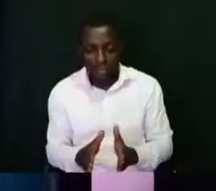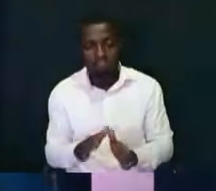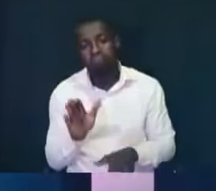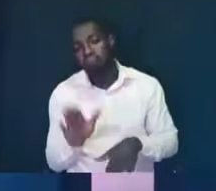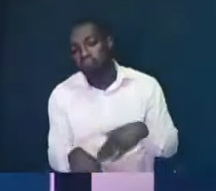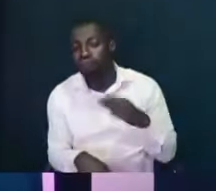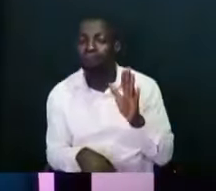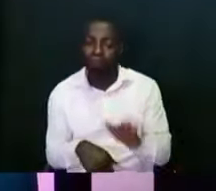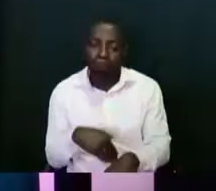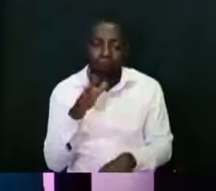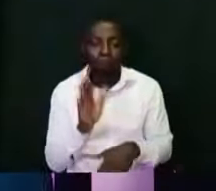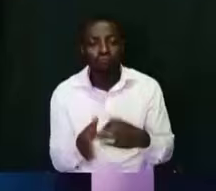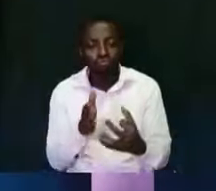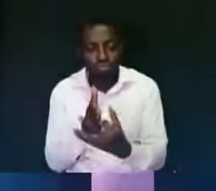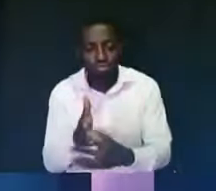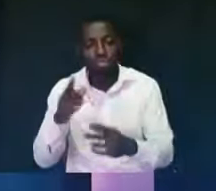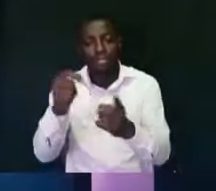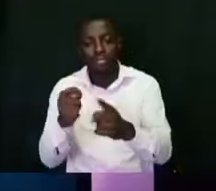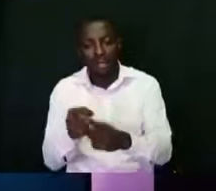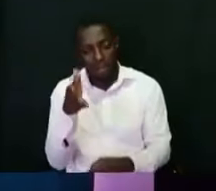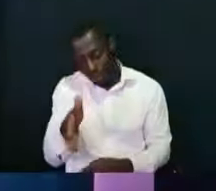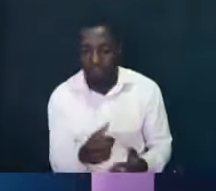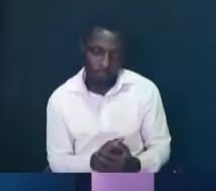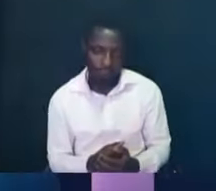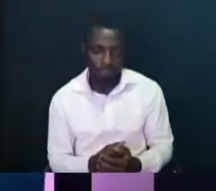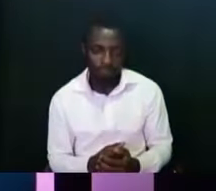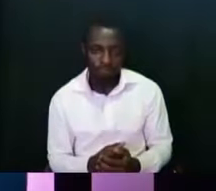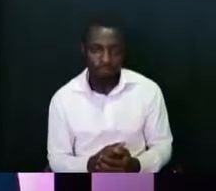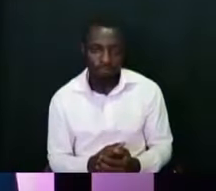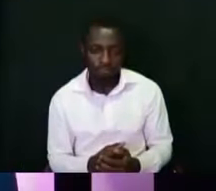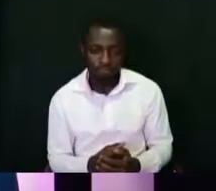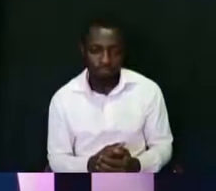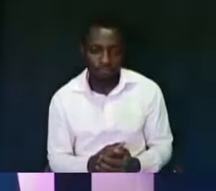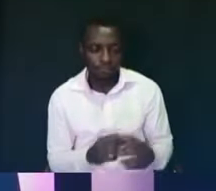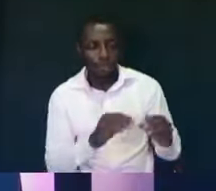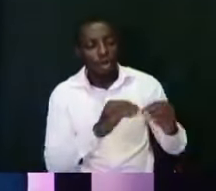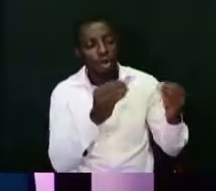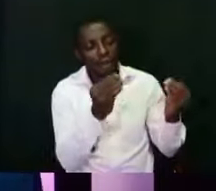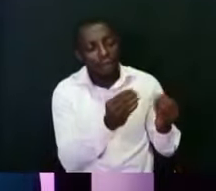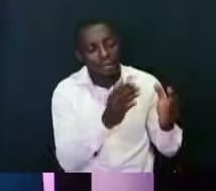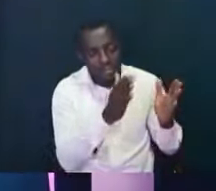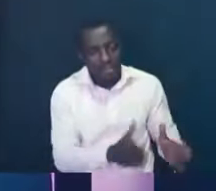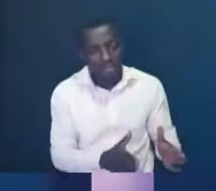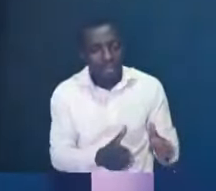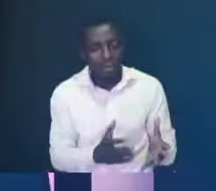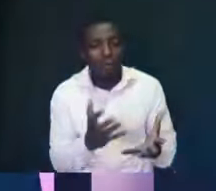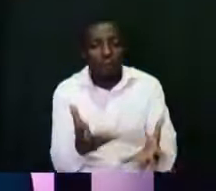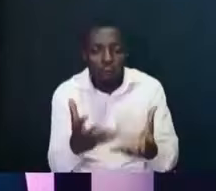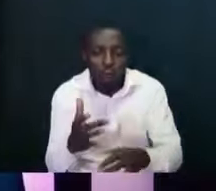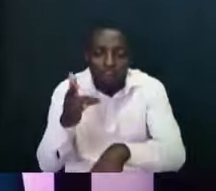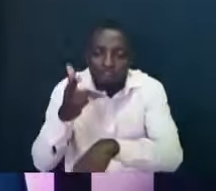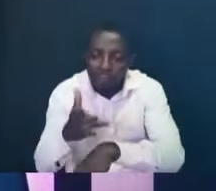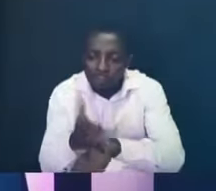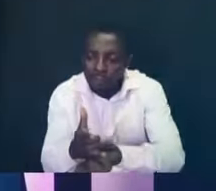UK abrochimem no na osoje ni bi etwem ewe kure bi ase. He desired to get some liquor. Na no pe in sakakretwa.